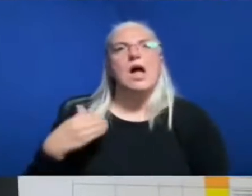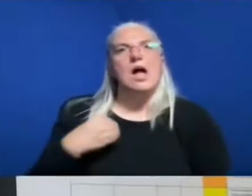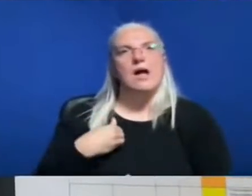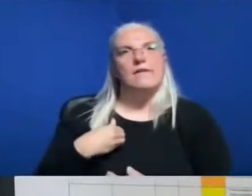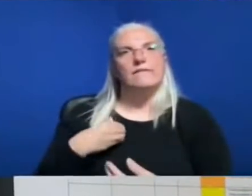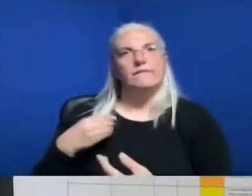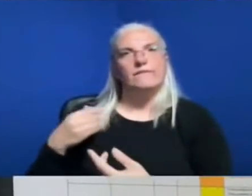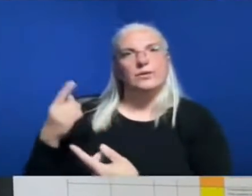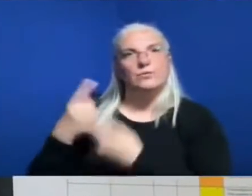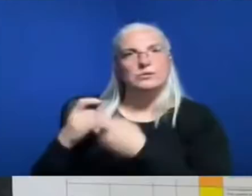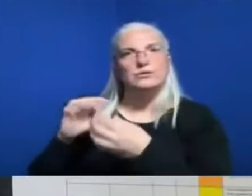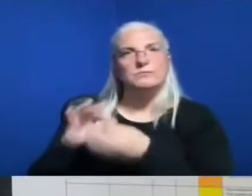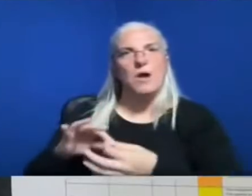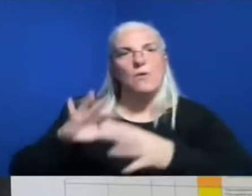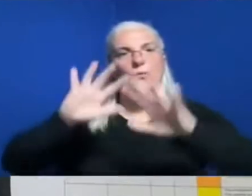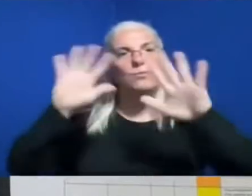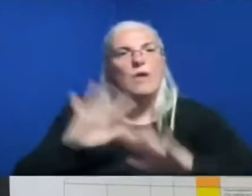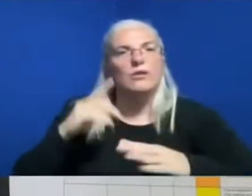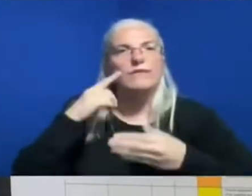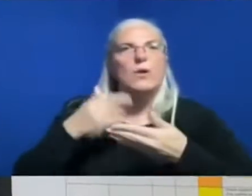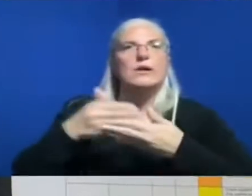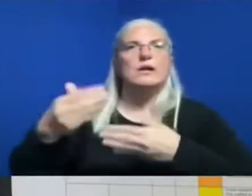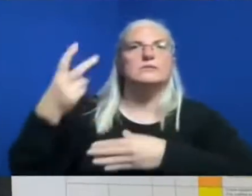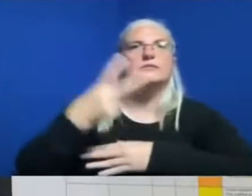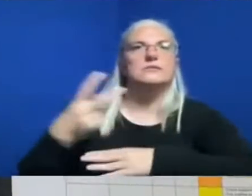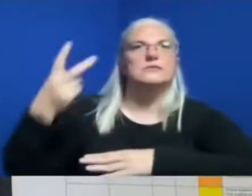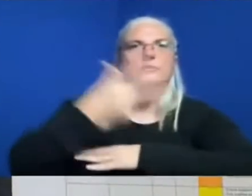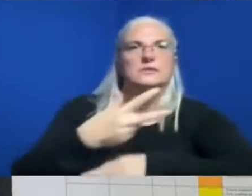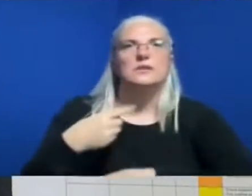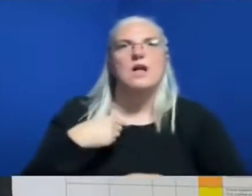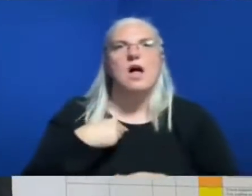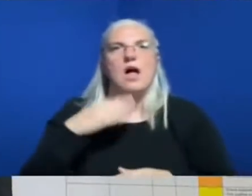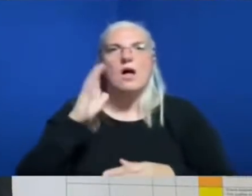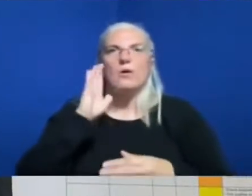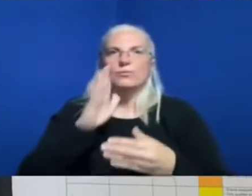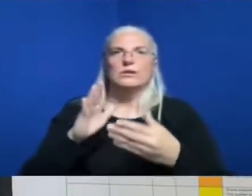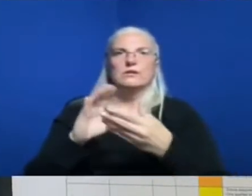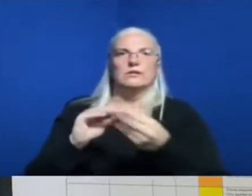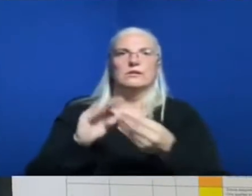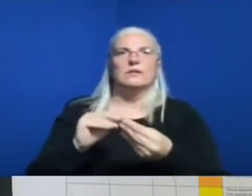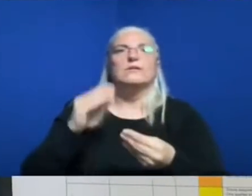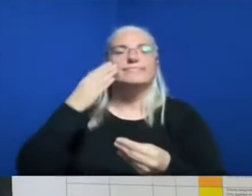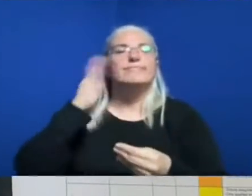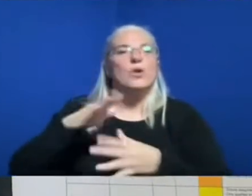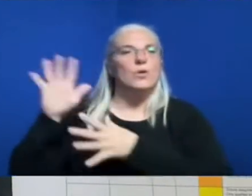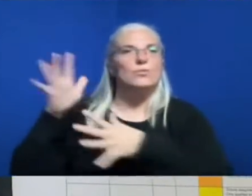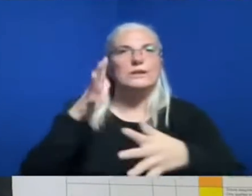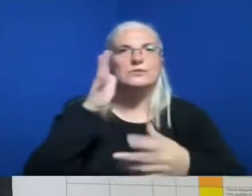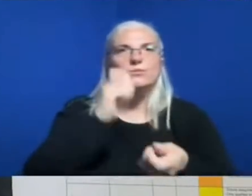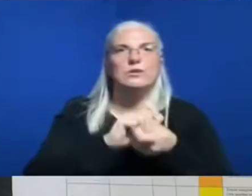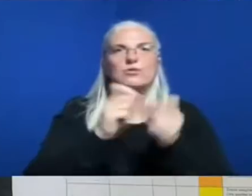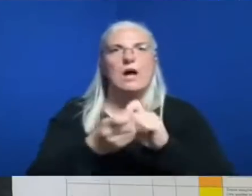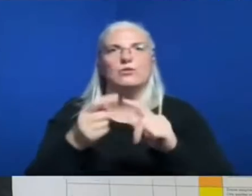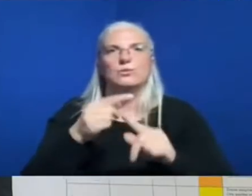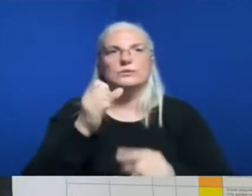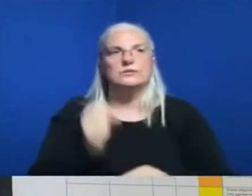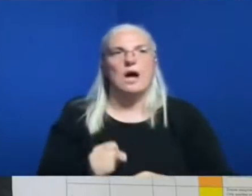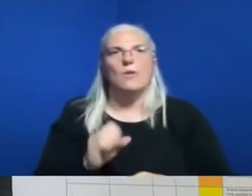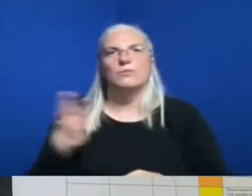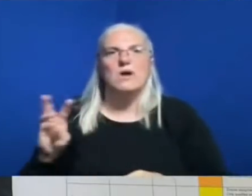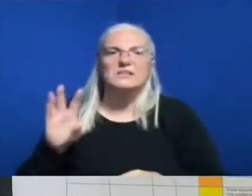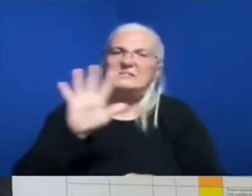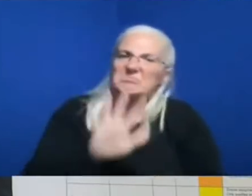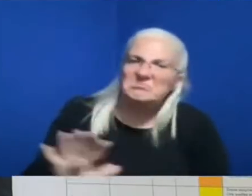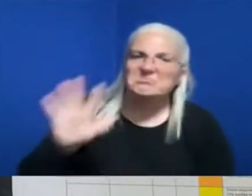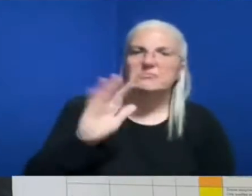to the southwest late in the afternoon. They'll start to pick up gusts to maybe 18 miles per hour. After that, we do expect things